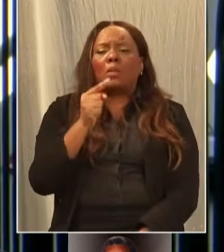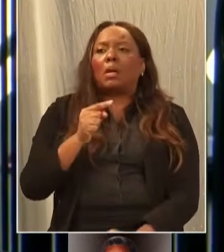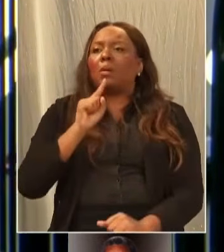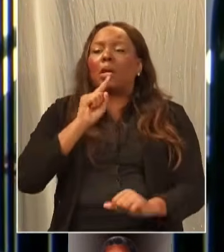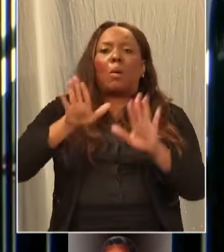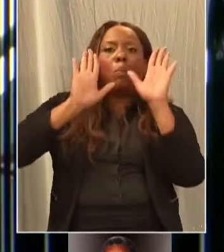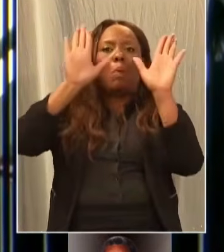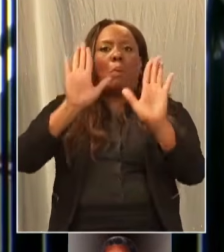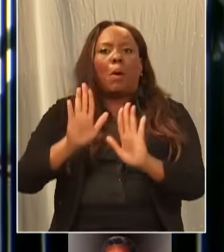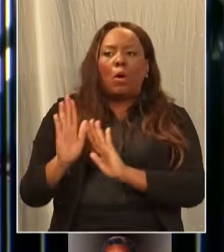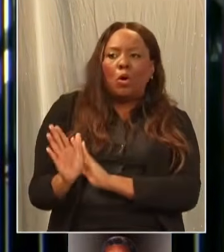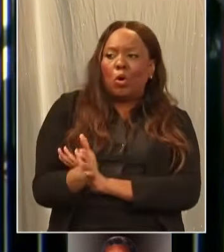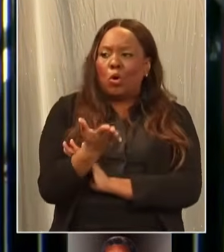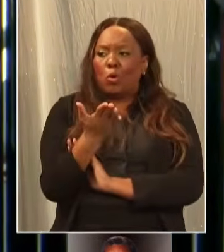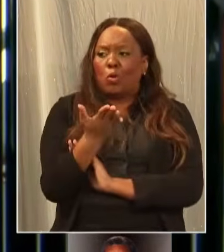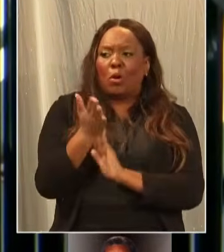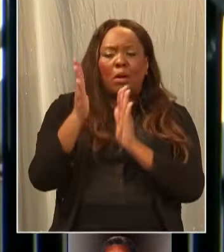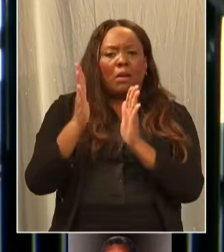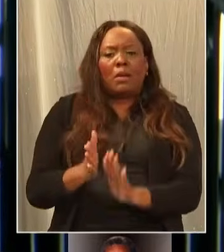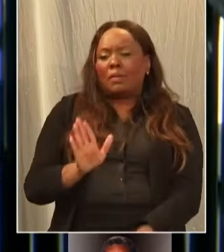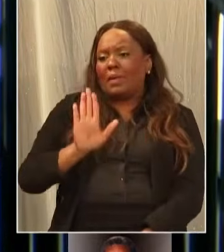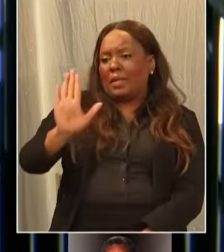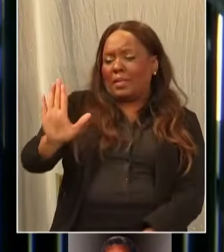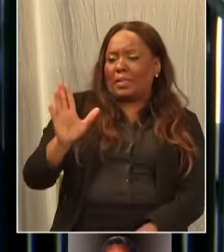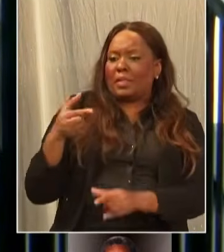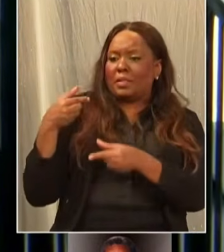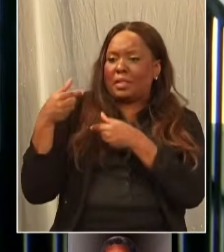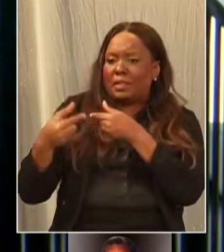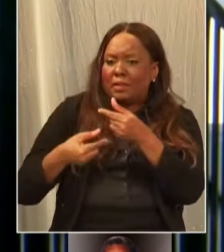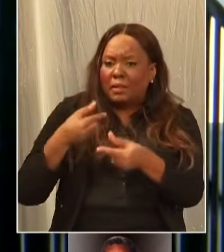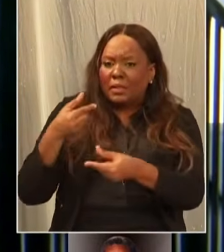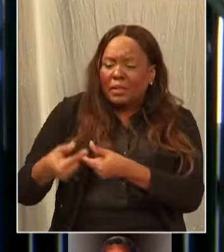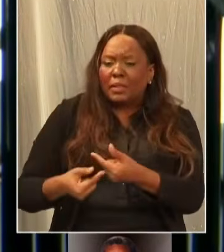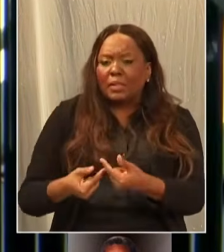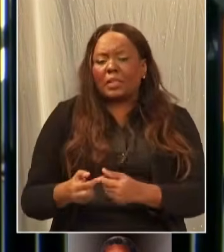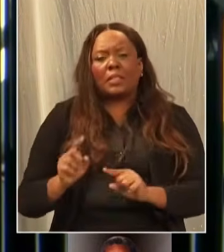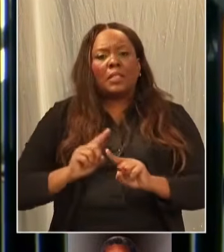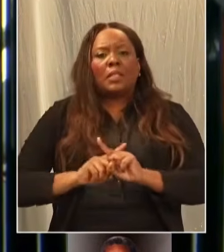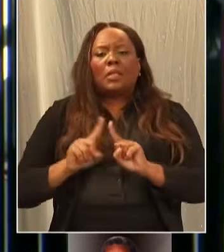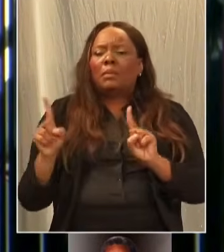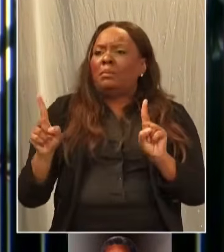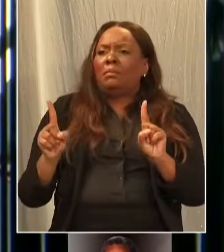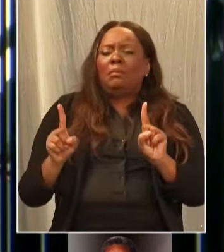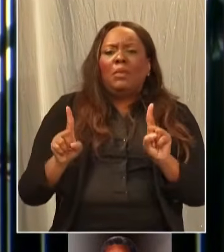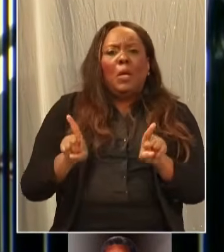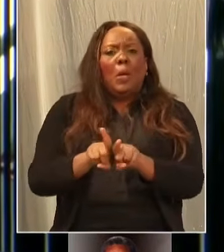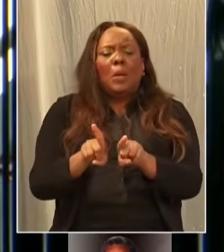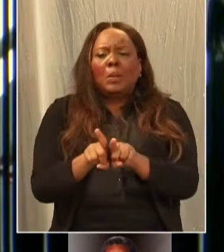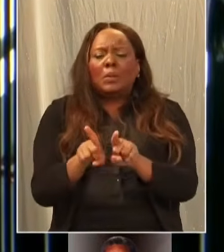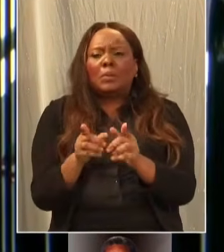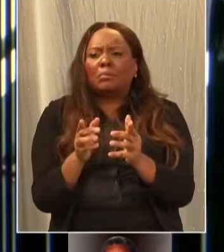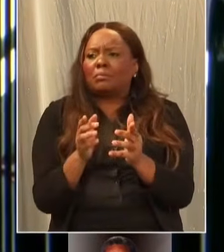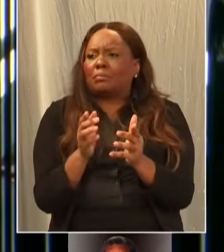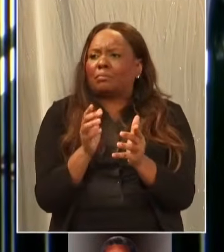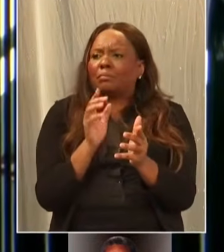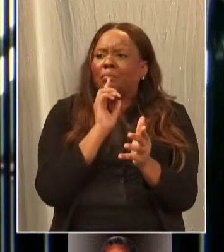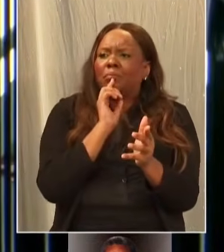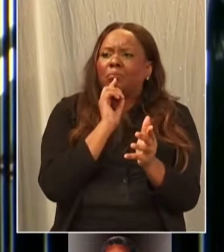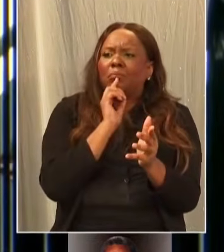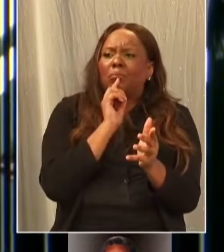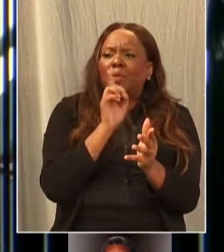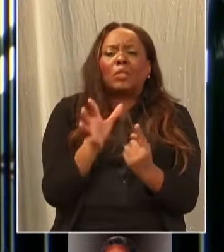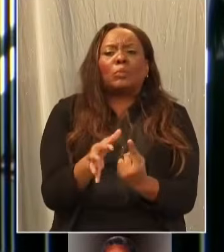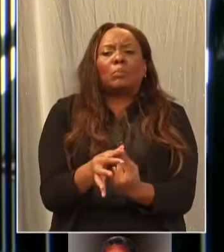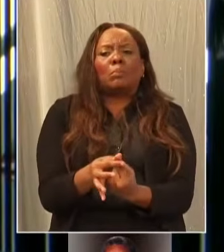cricketer of his generation, he brought to the beautiful game a rare